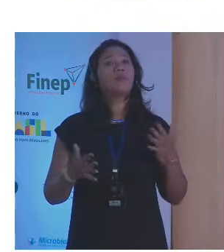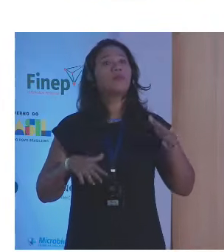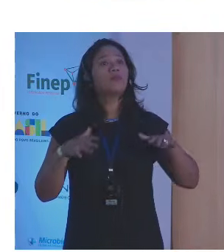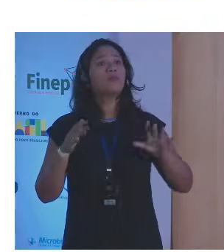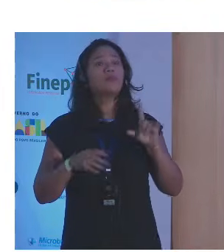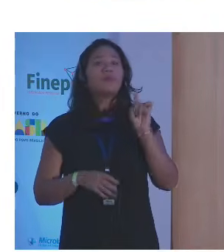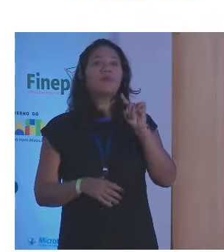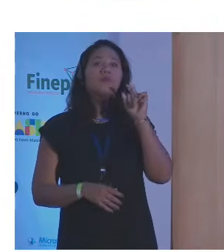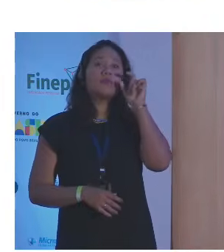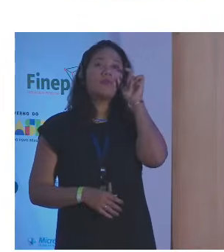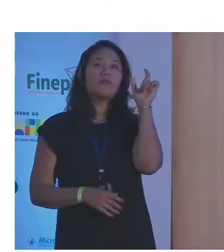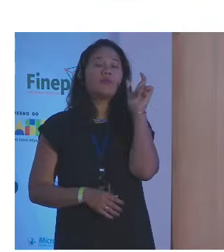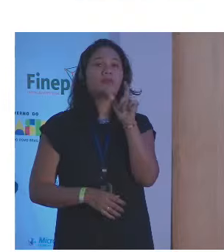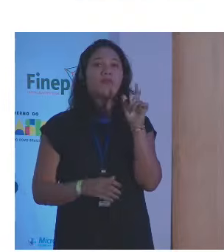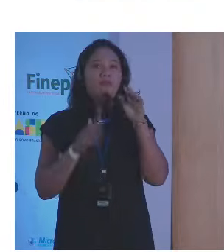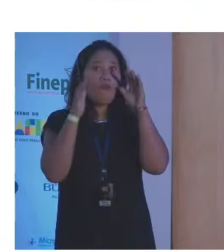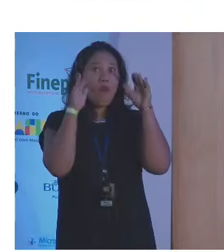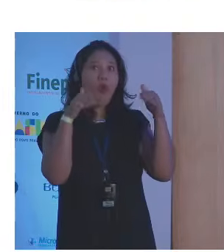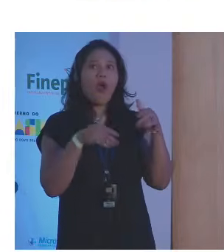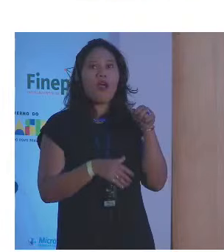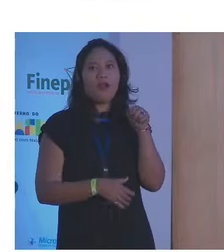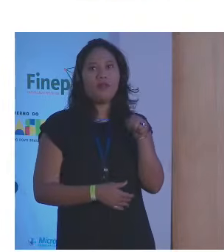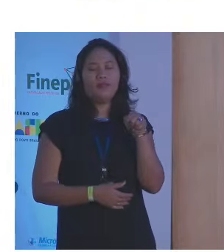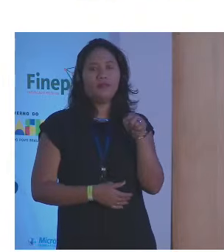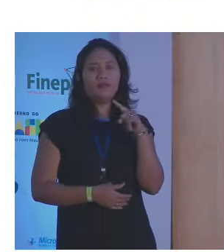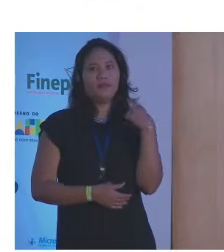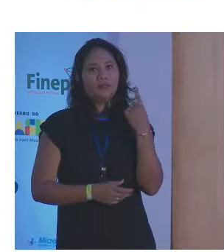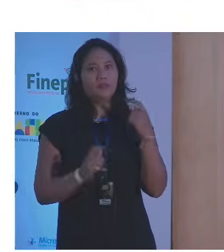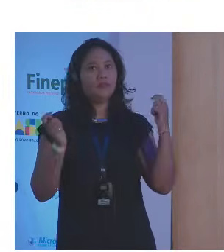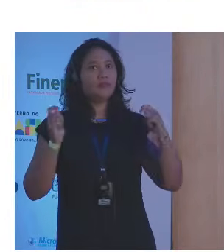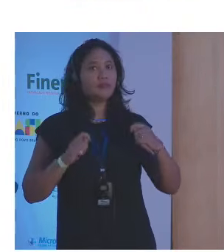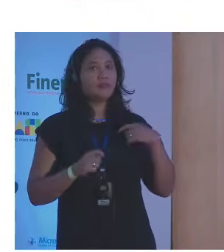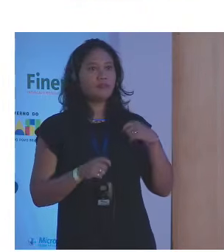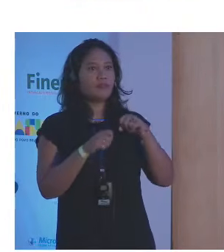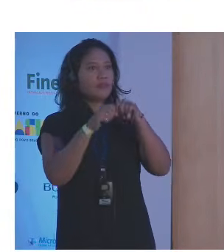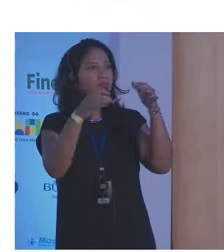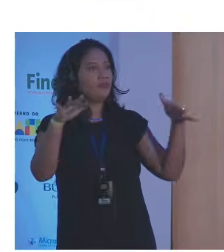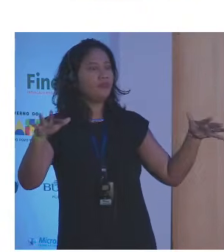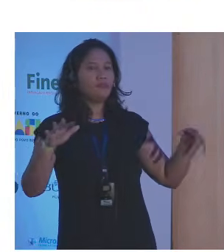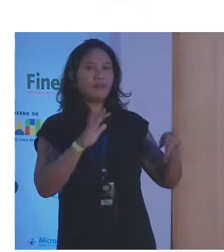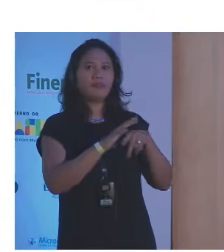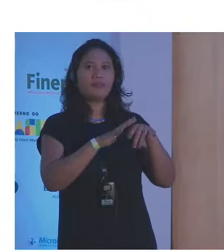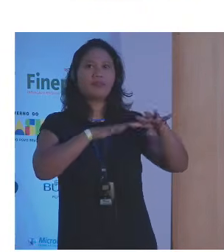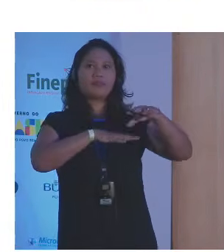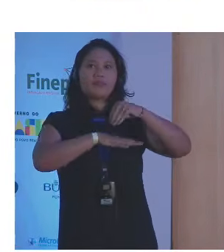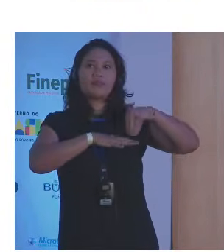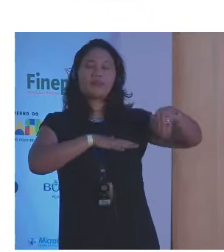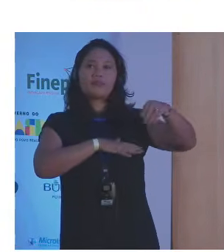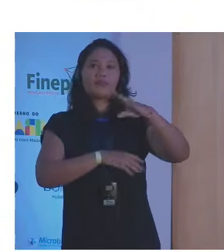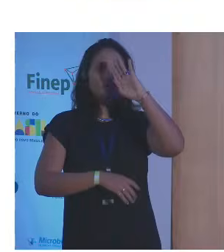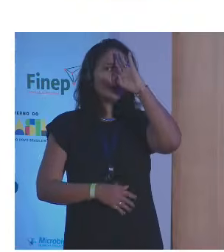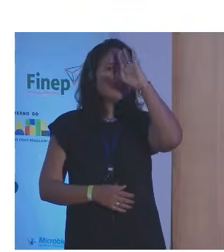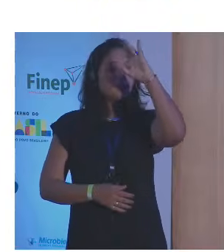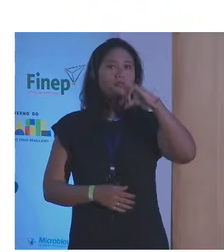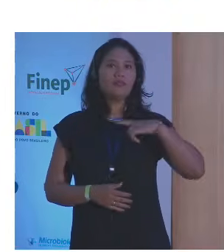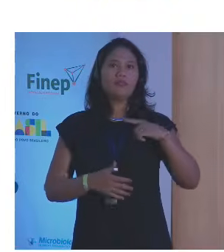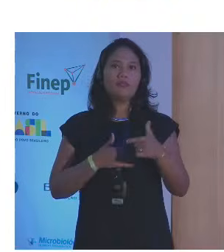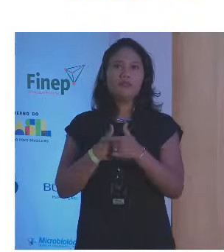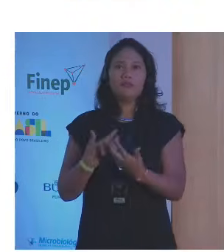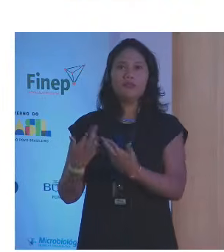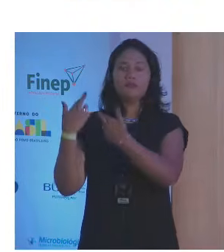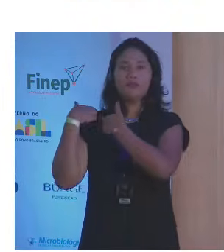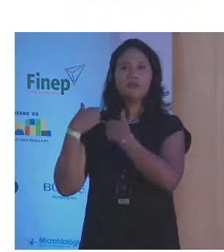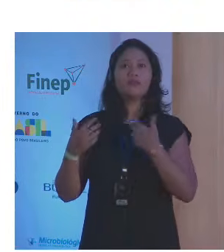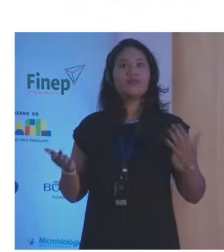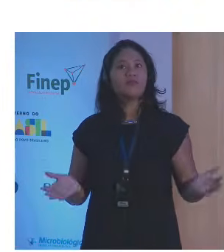part where we can really have this digital ocean that will play the leading role, taking into account the fact that we need more and